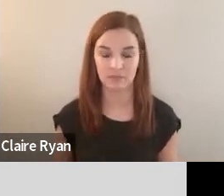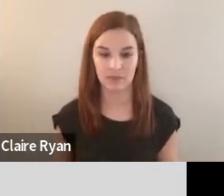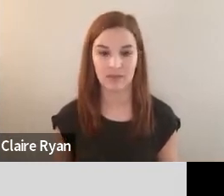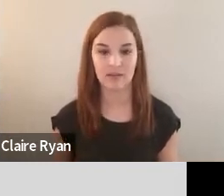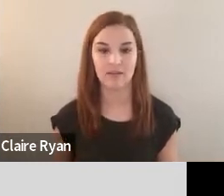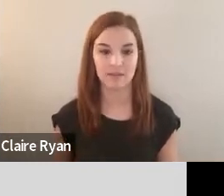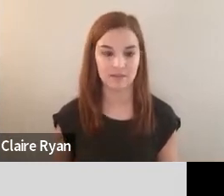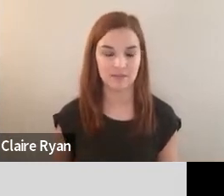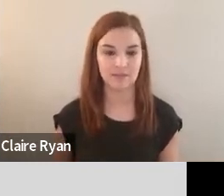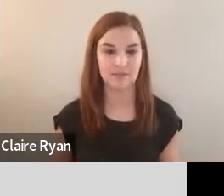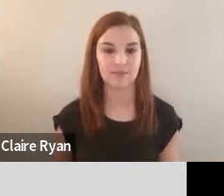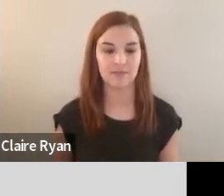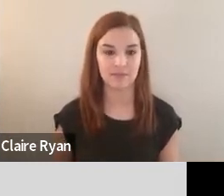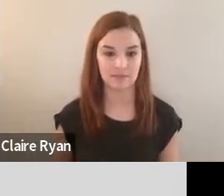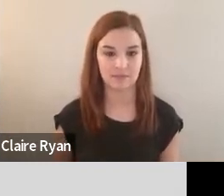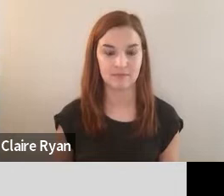Isolation.